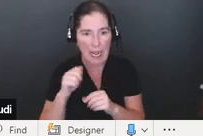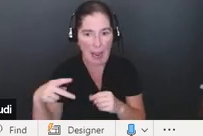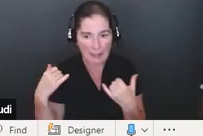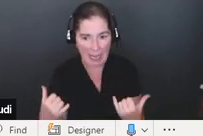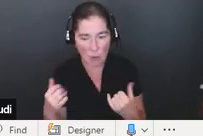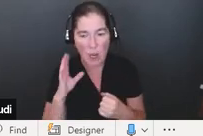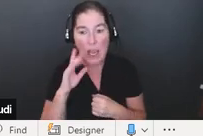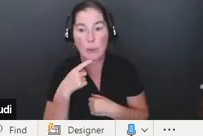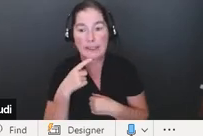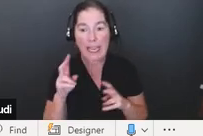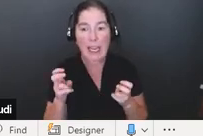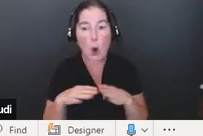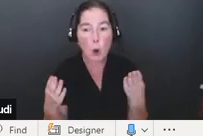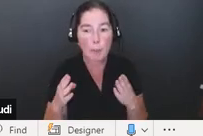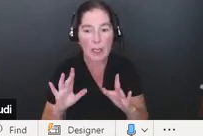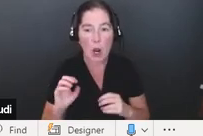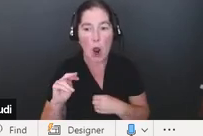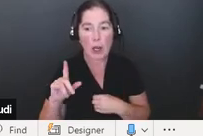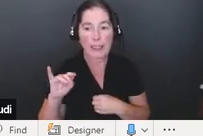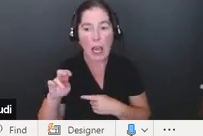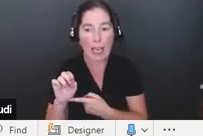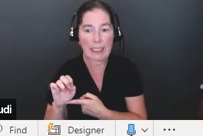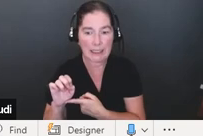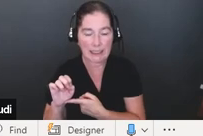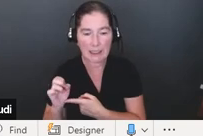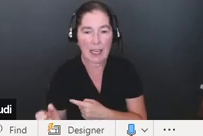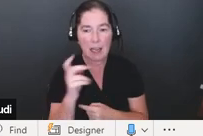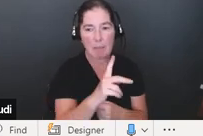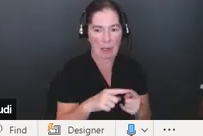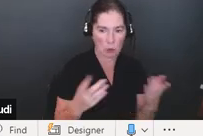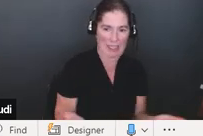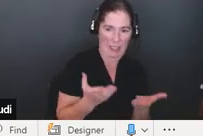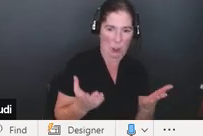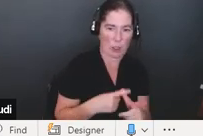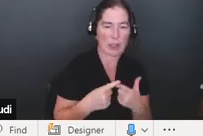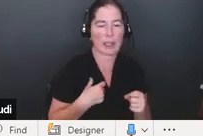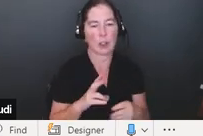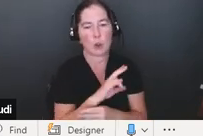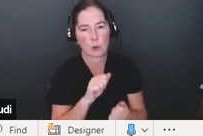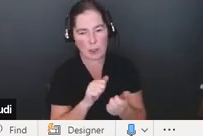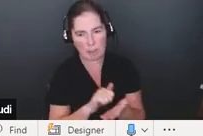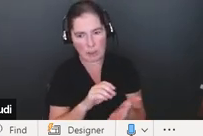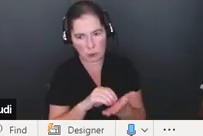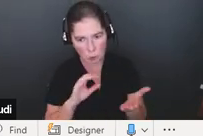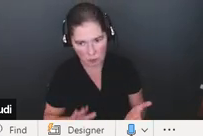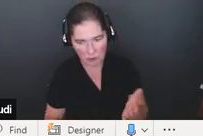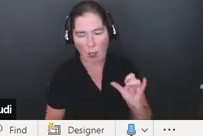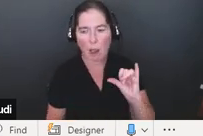open online. So it's taking me back to this platform so that I can use it with my students. Awesome. I love